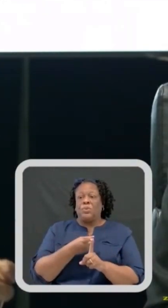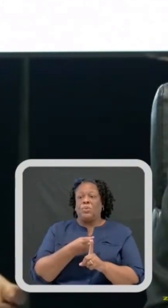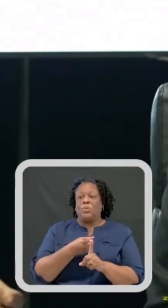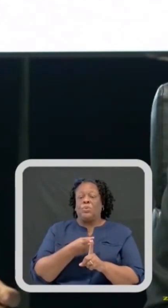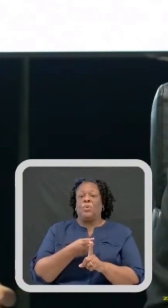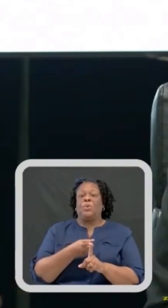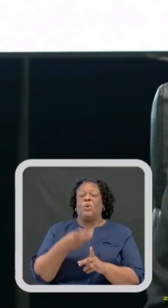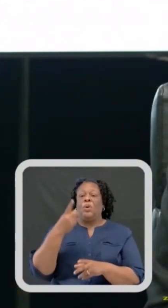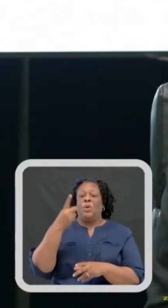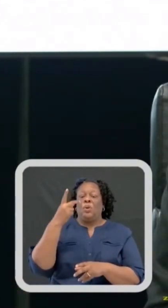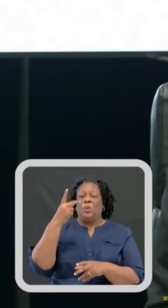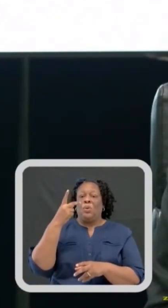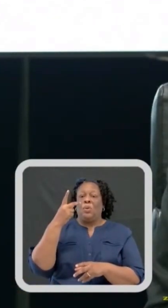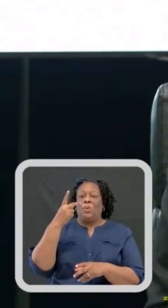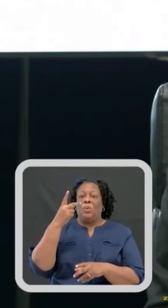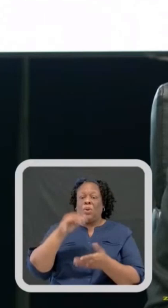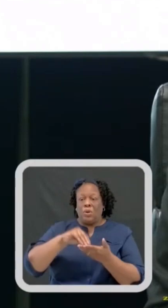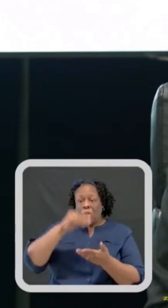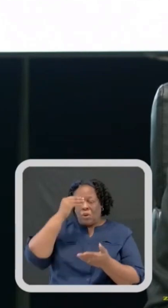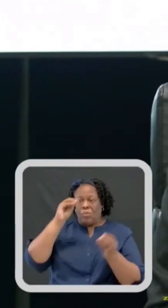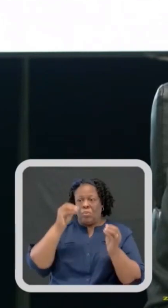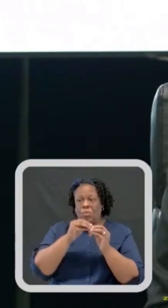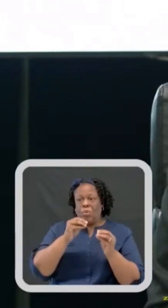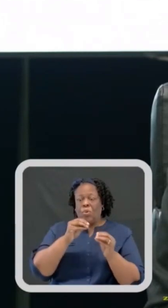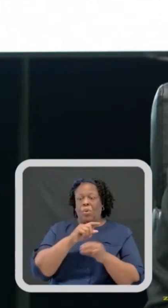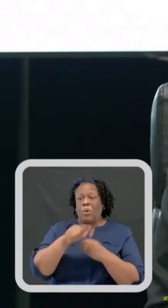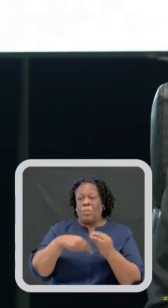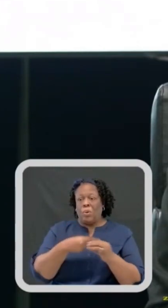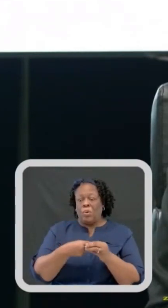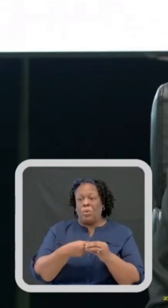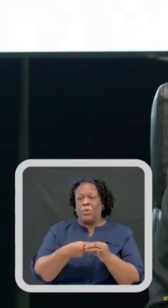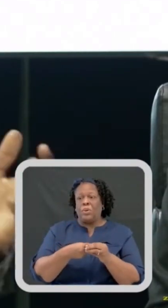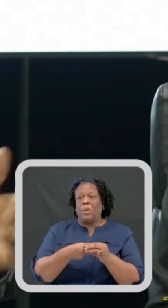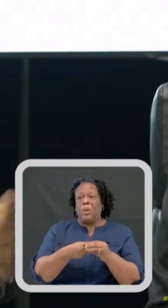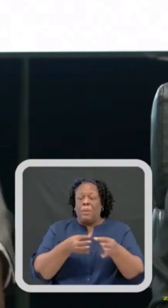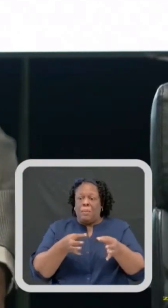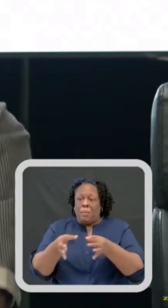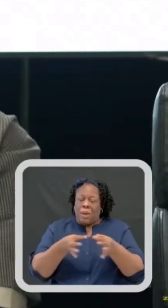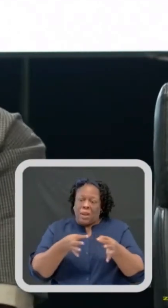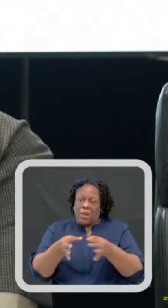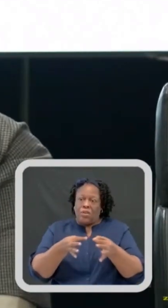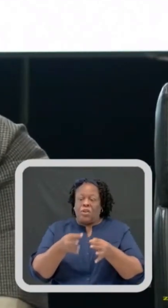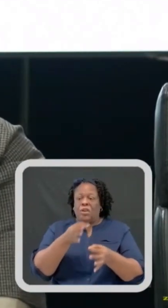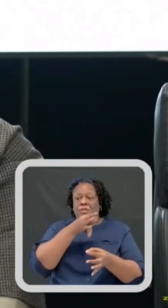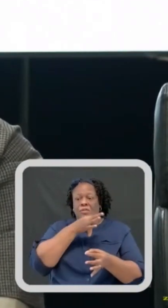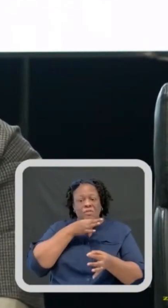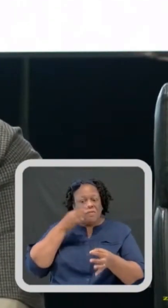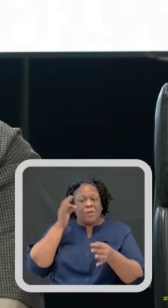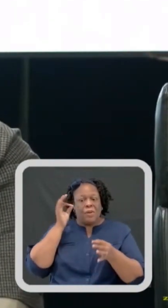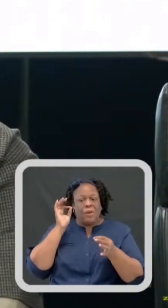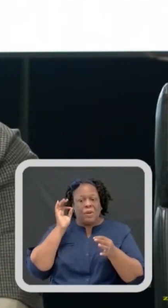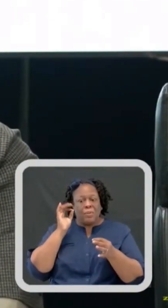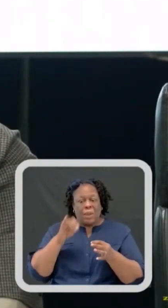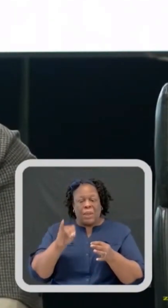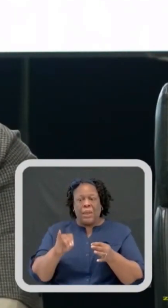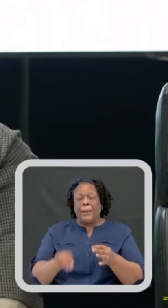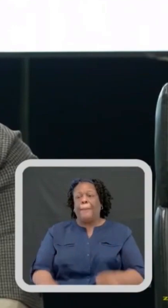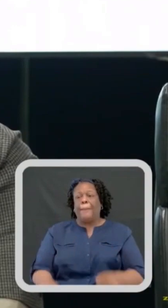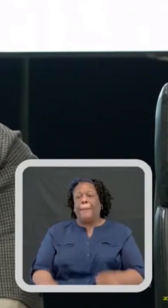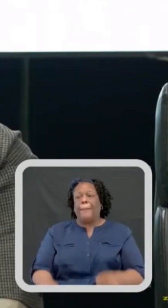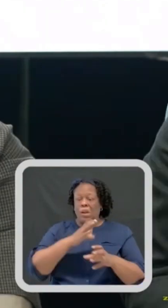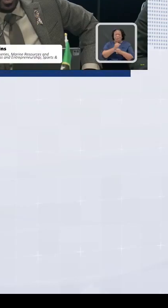crop management, post-harvest management, and the wide range of agricultural